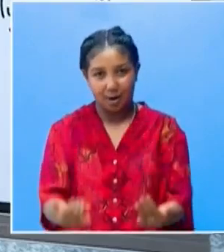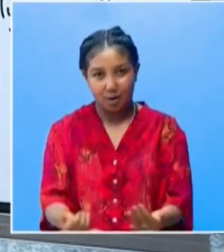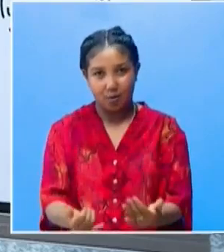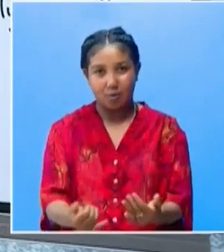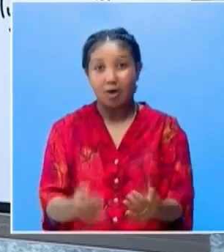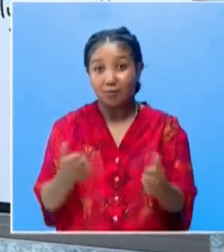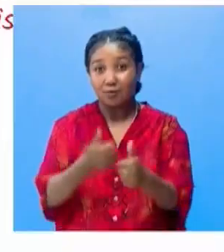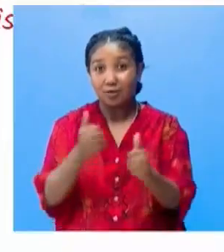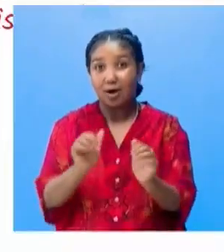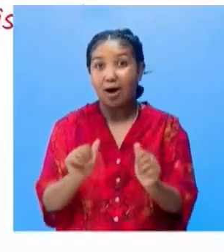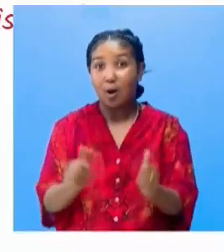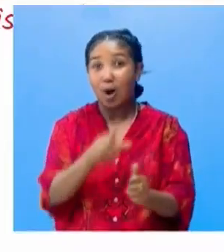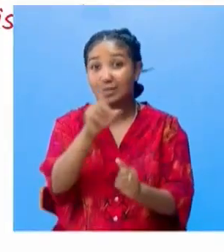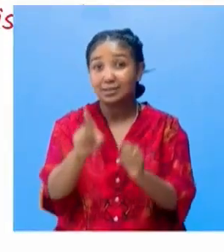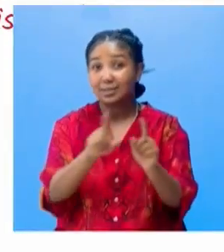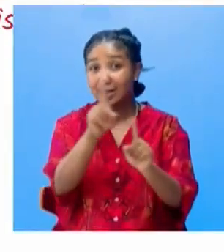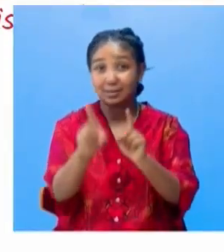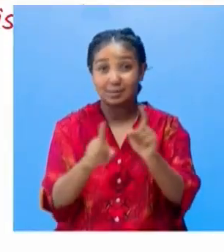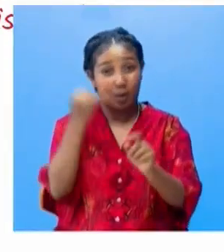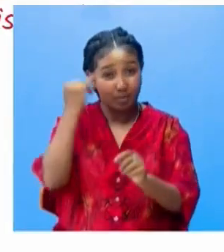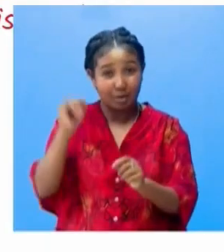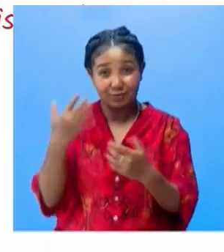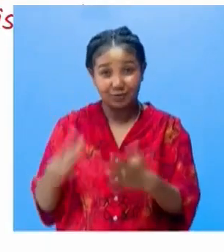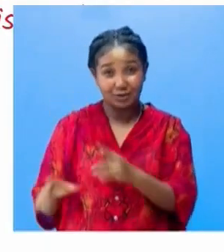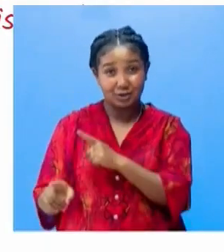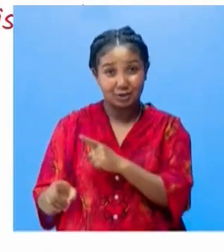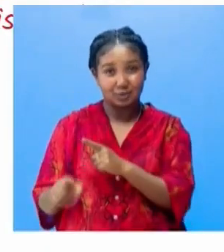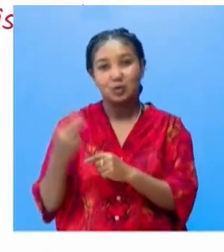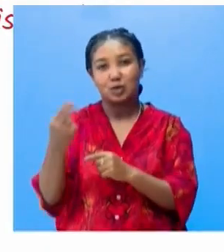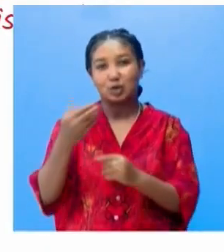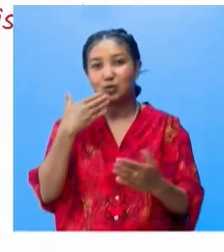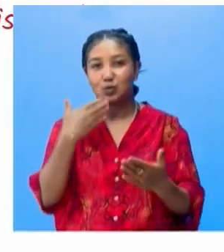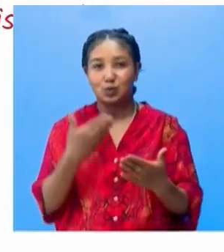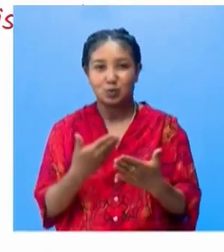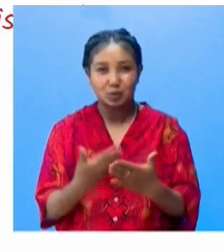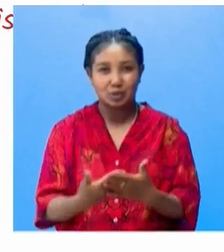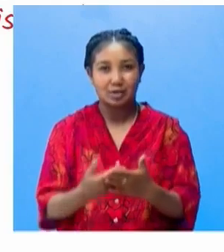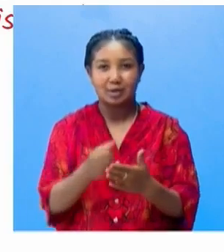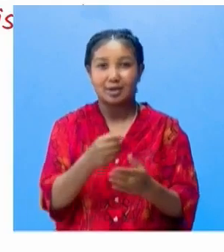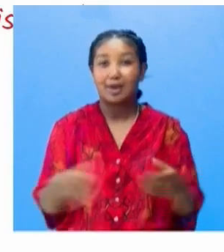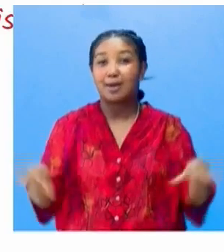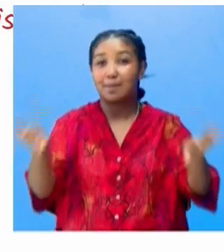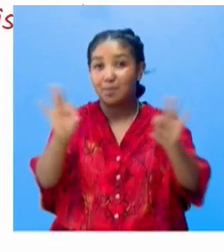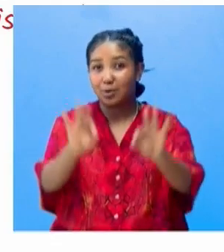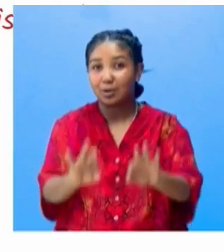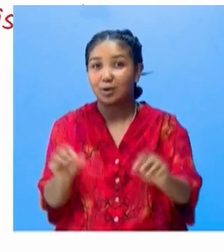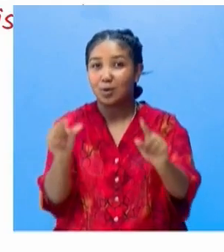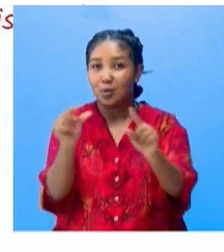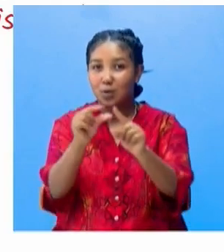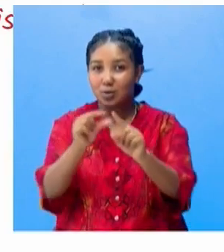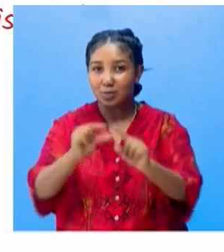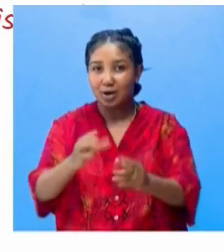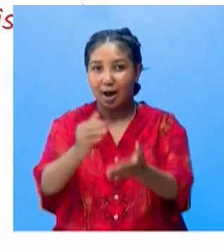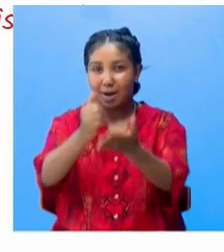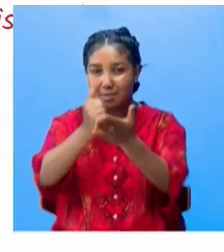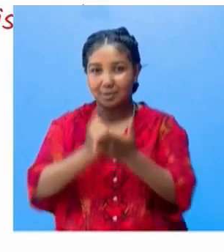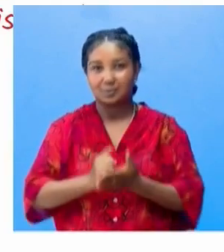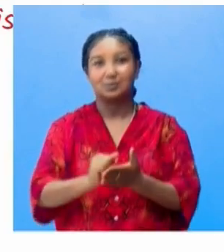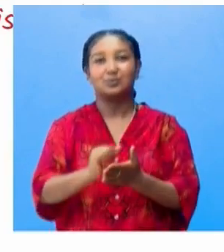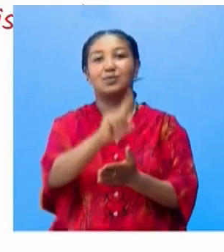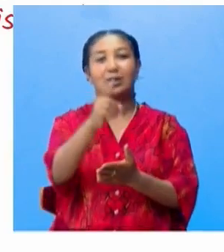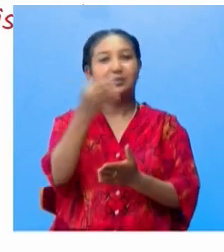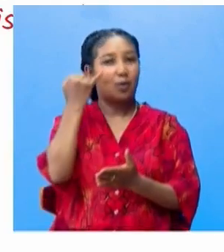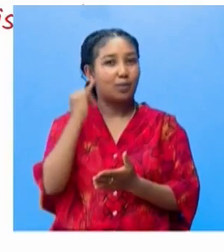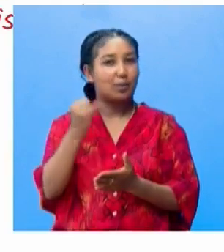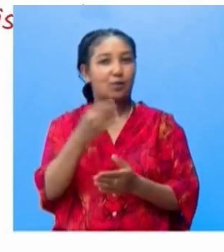you followed how I asked for an opinion using these good and important words that can help us to ask an